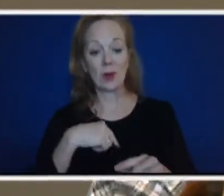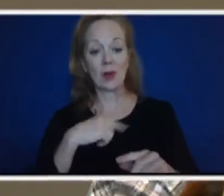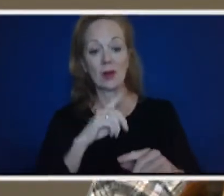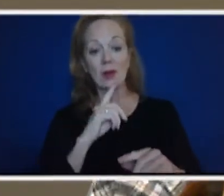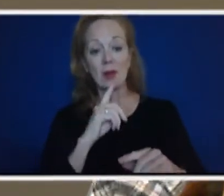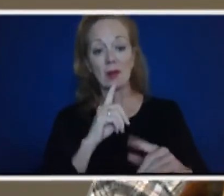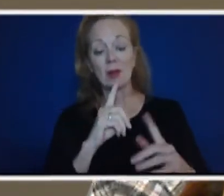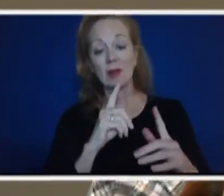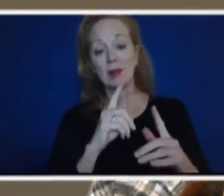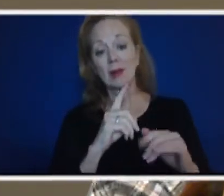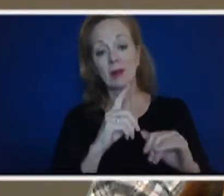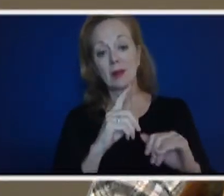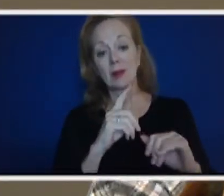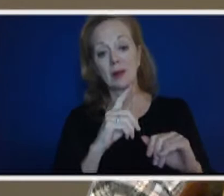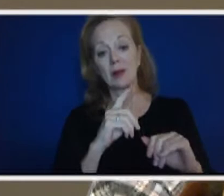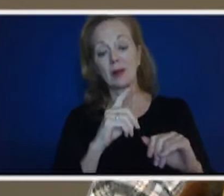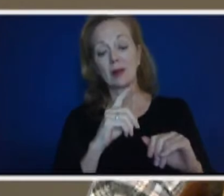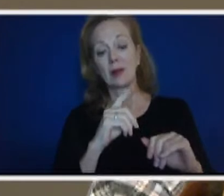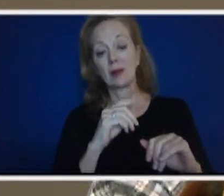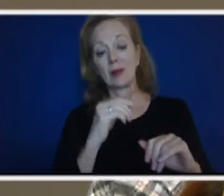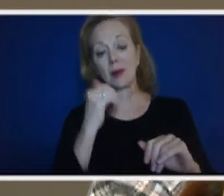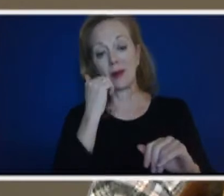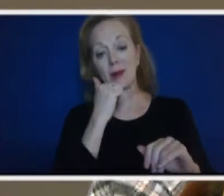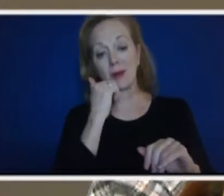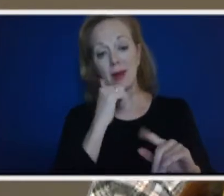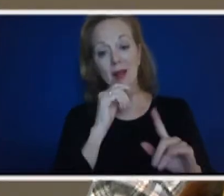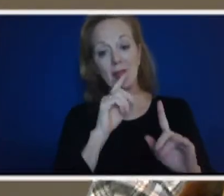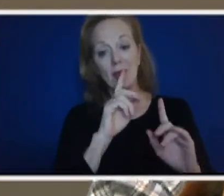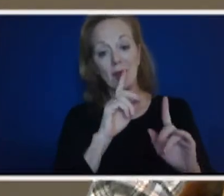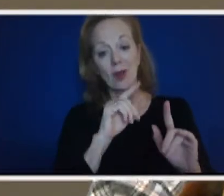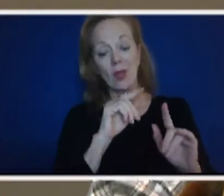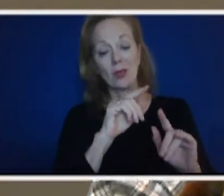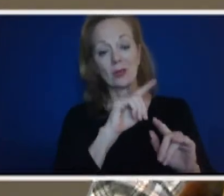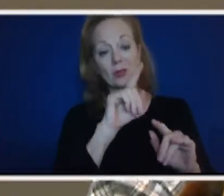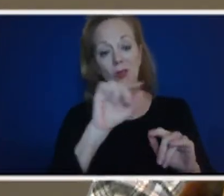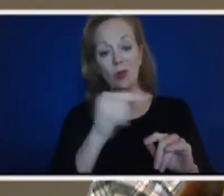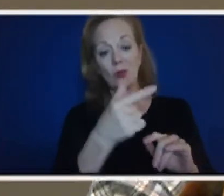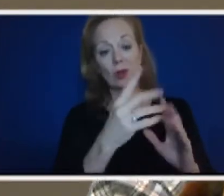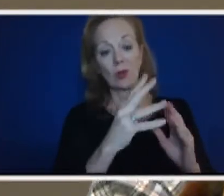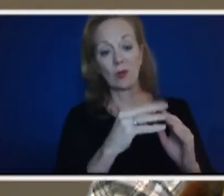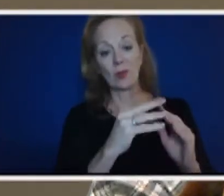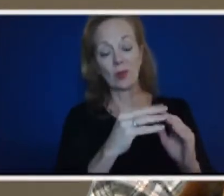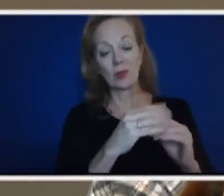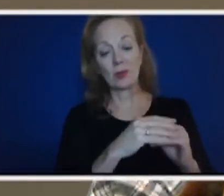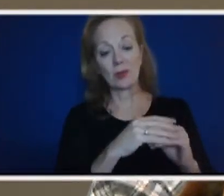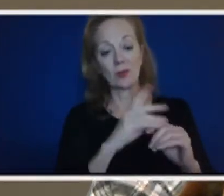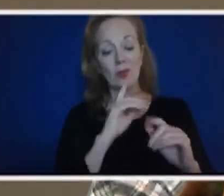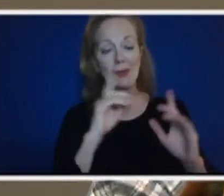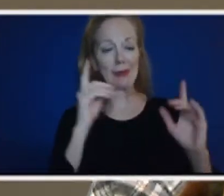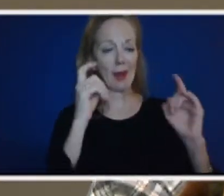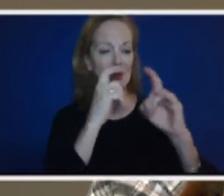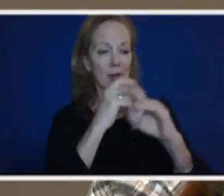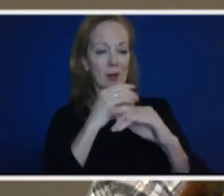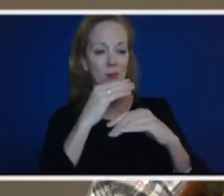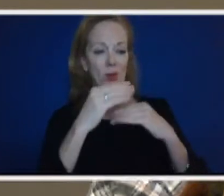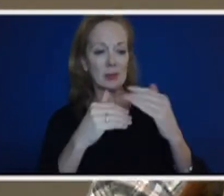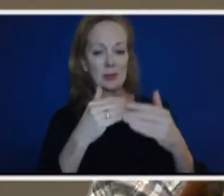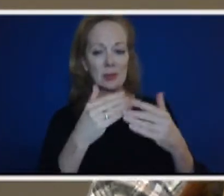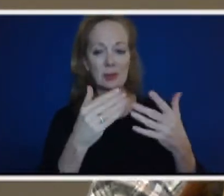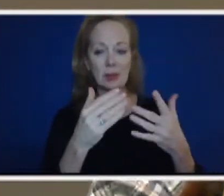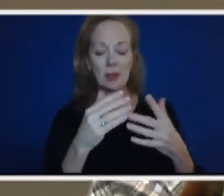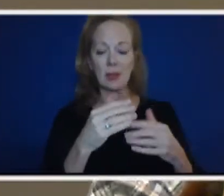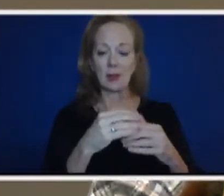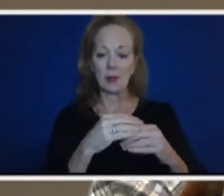really, it's not every day that they come to zoning meetings. So it's really convoluted process where it really